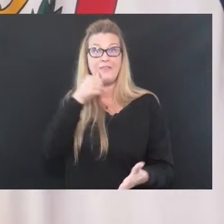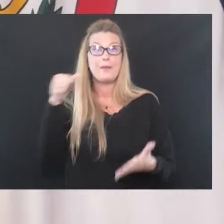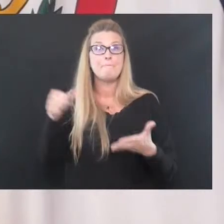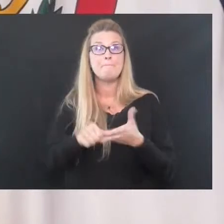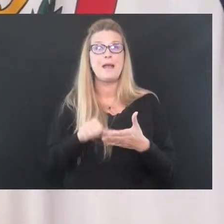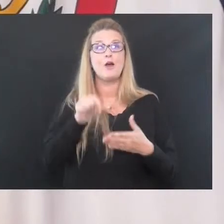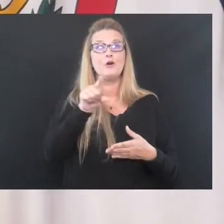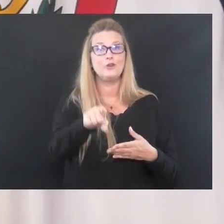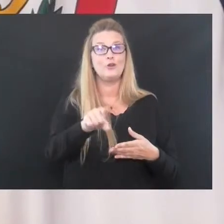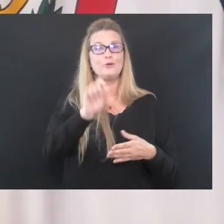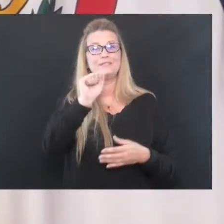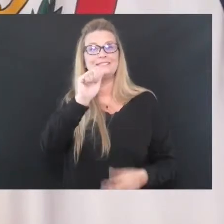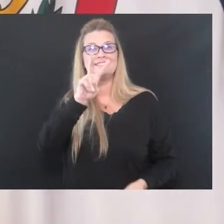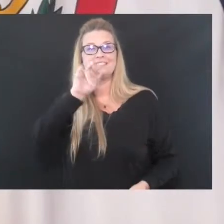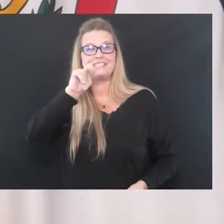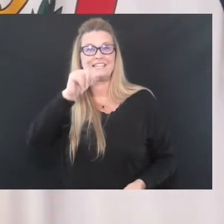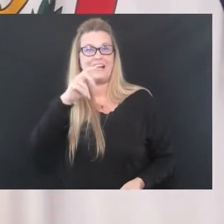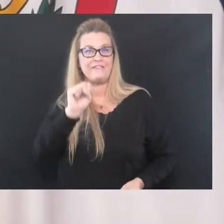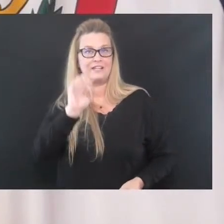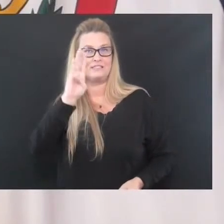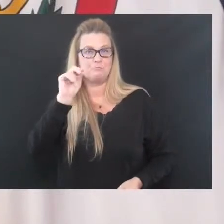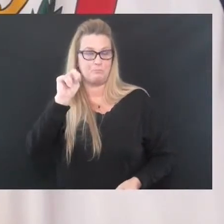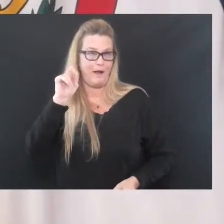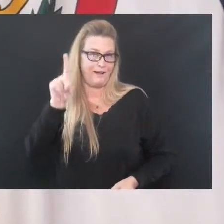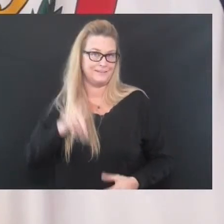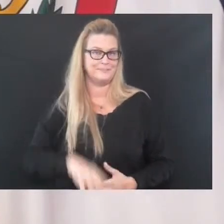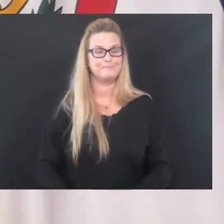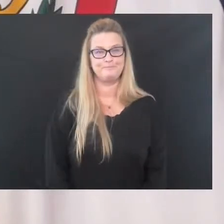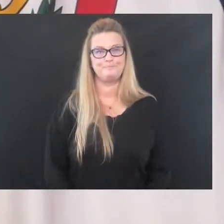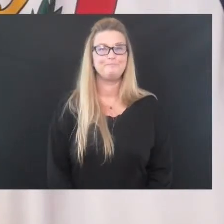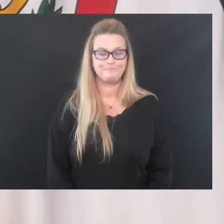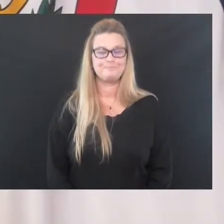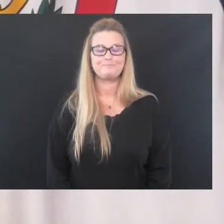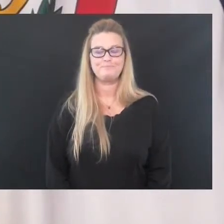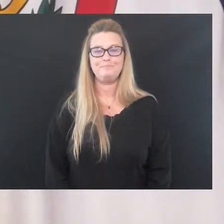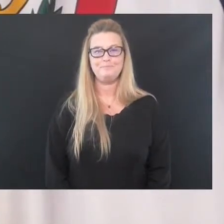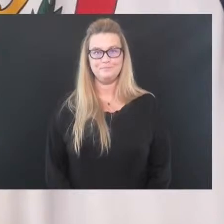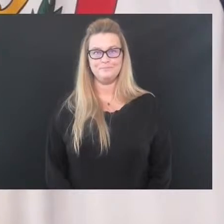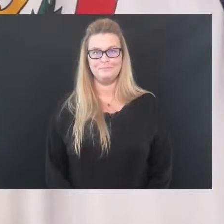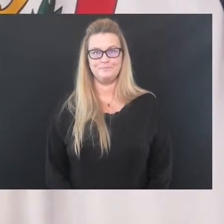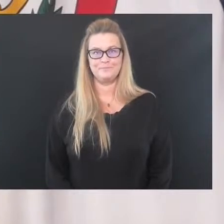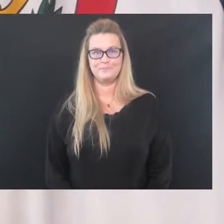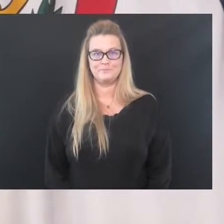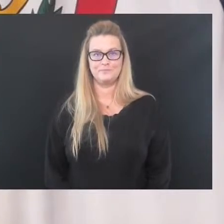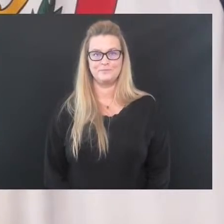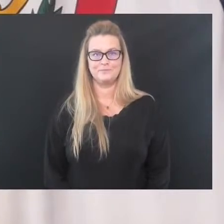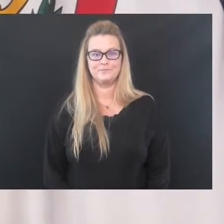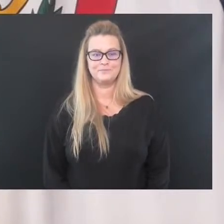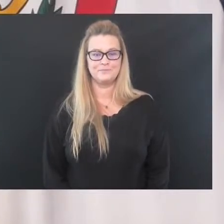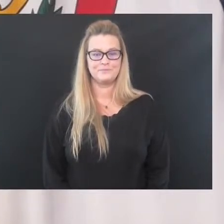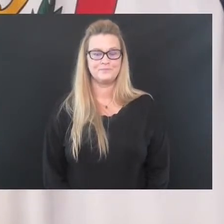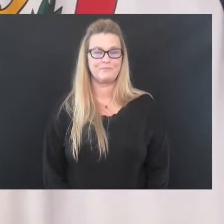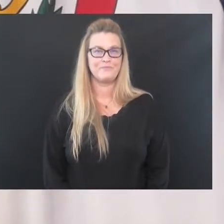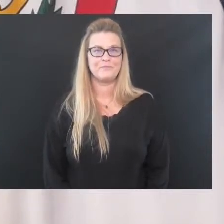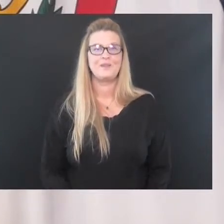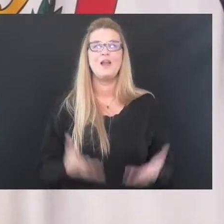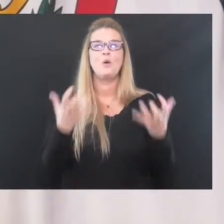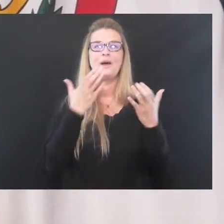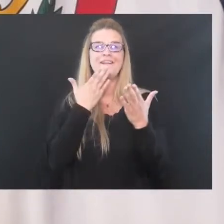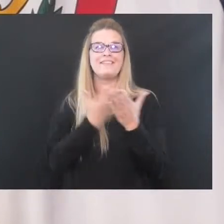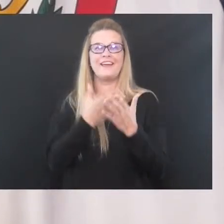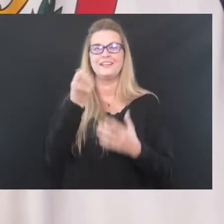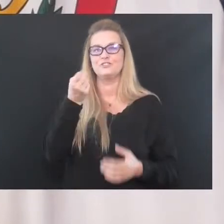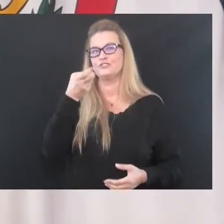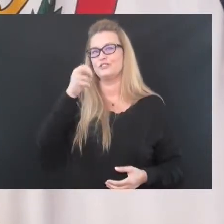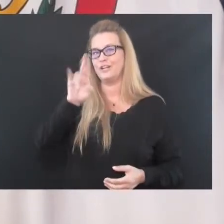savings bond, and you'll get it very, very promptly. So nevertheless, I thank Dr. Sherry